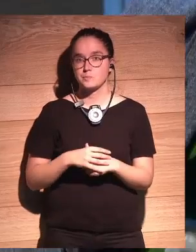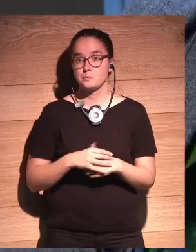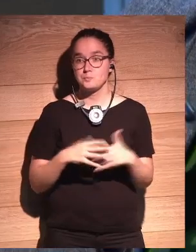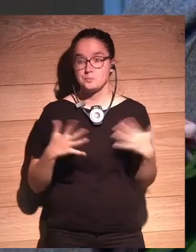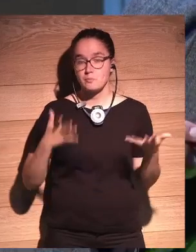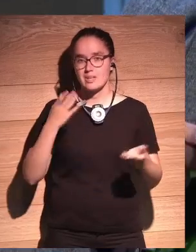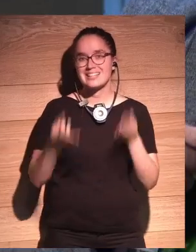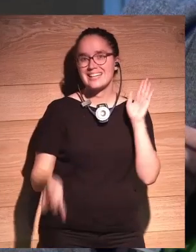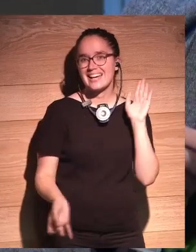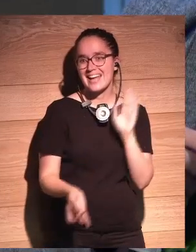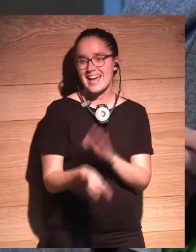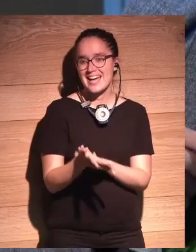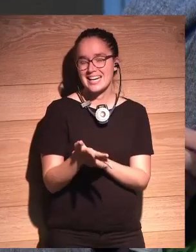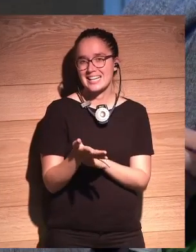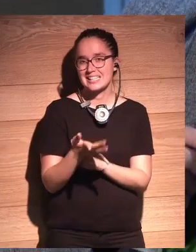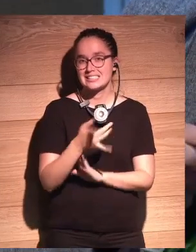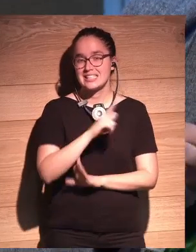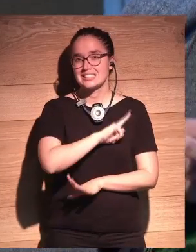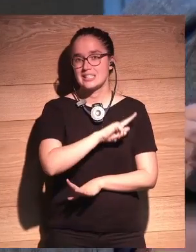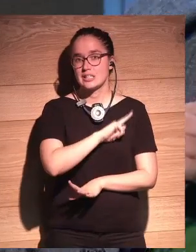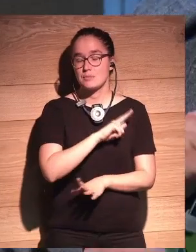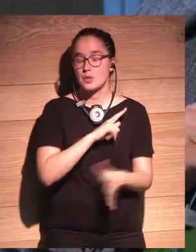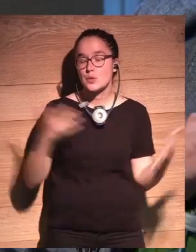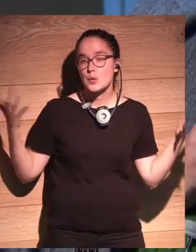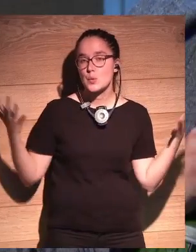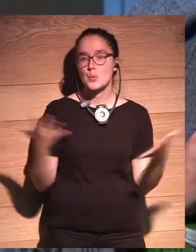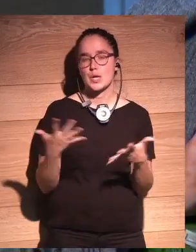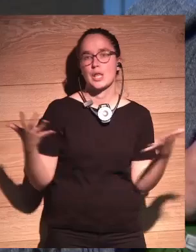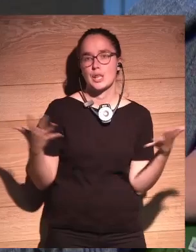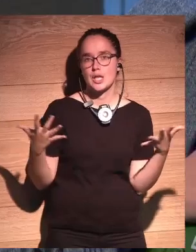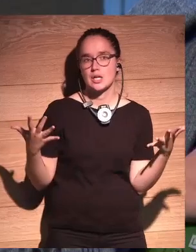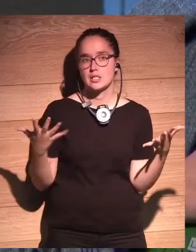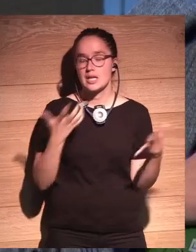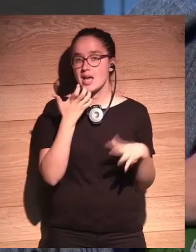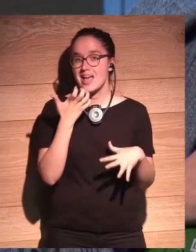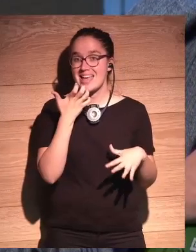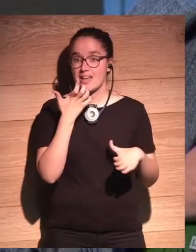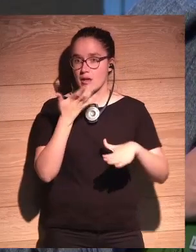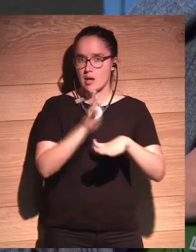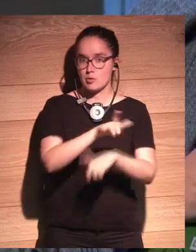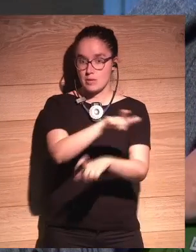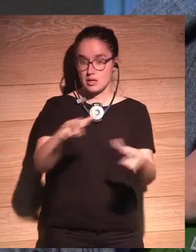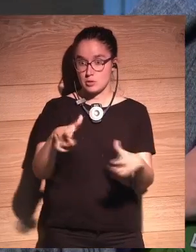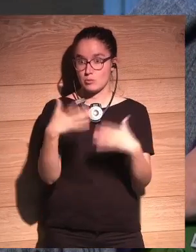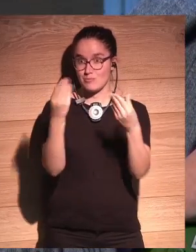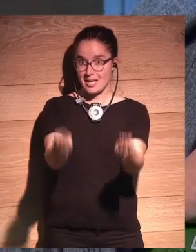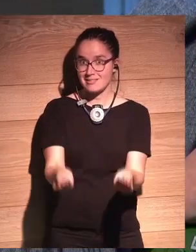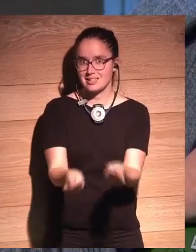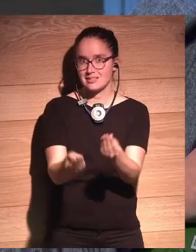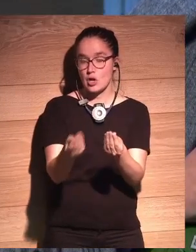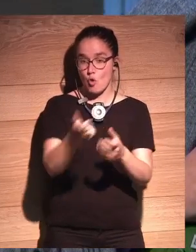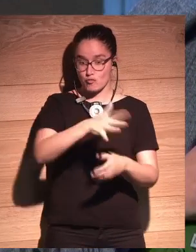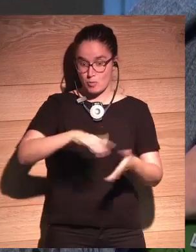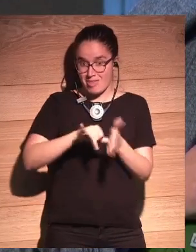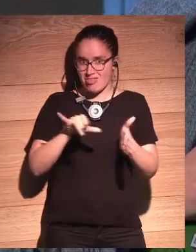urgency and finding good examples that people can rally around locally or nationally is also key. Because sometimes if it